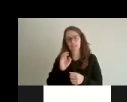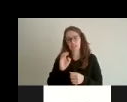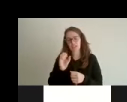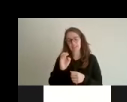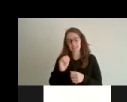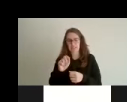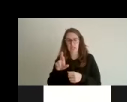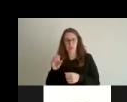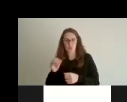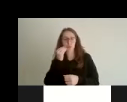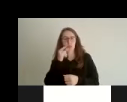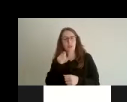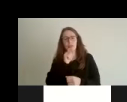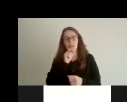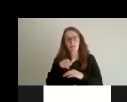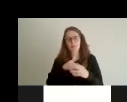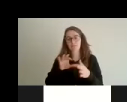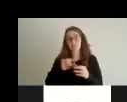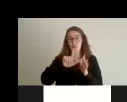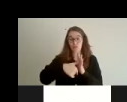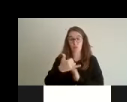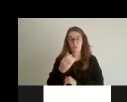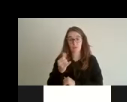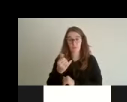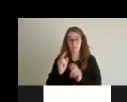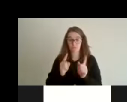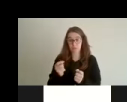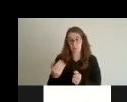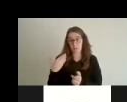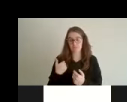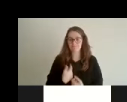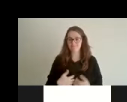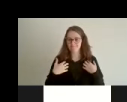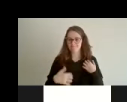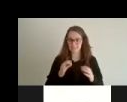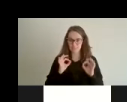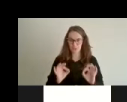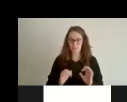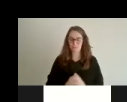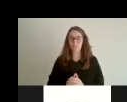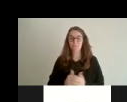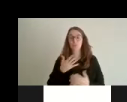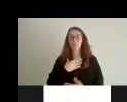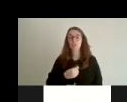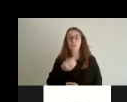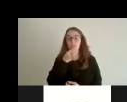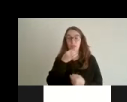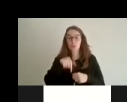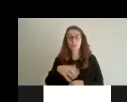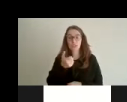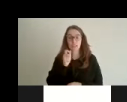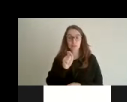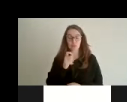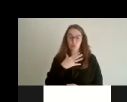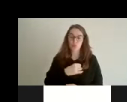project, Horizon 2020 project we just started, so it's very exciting. So what am I going to try to say today in 15 minutes? Well, I'm going to try